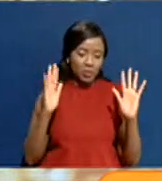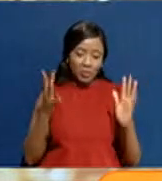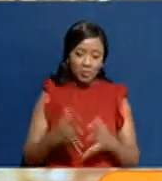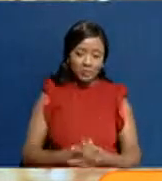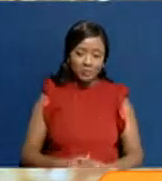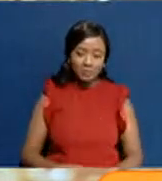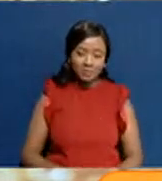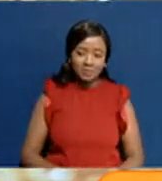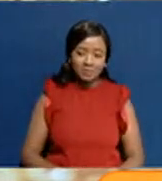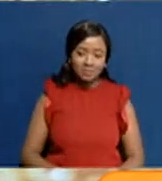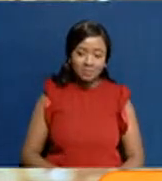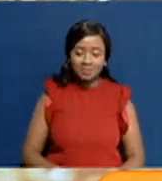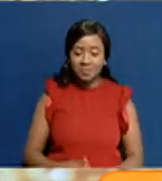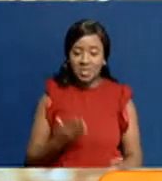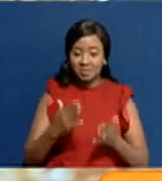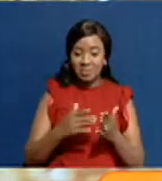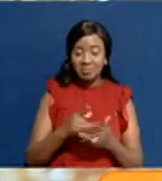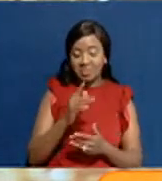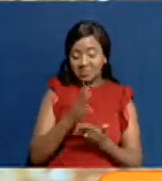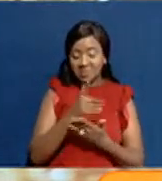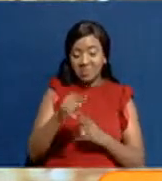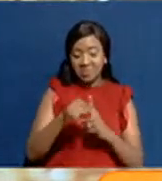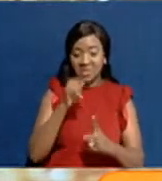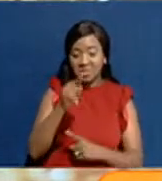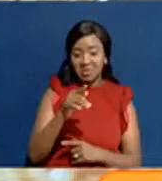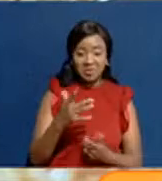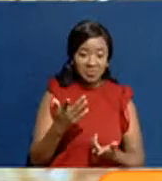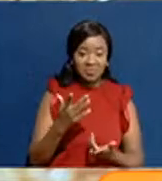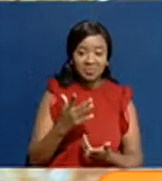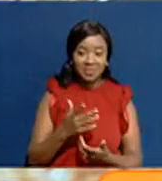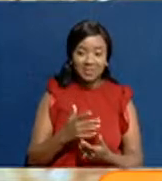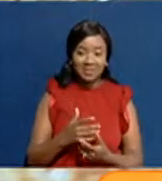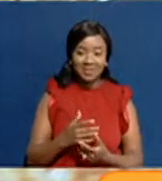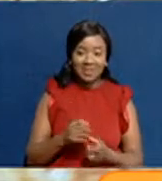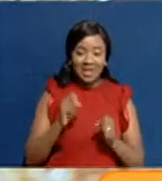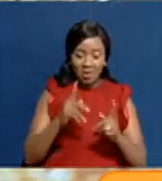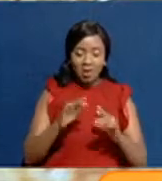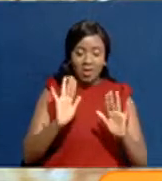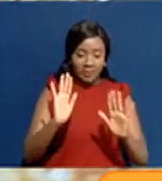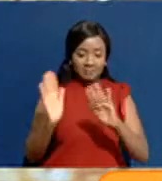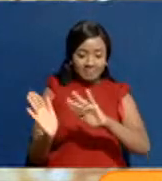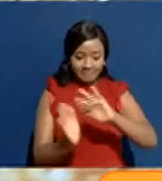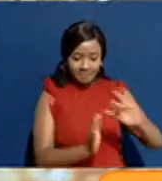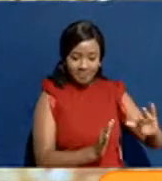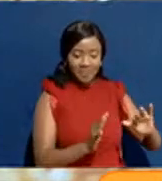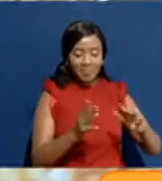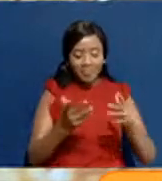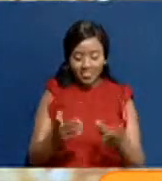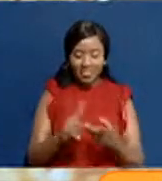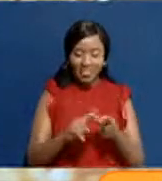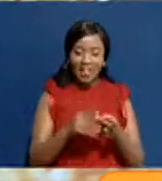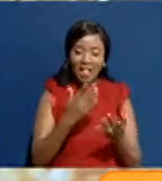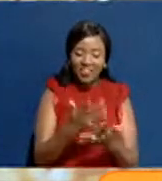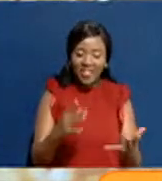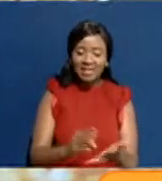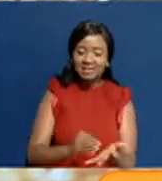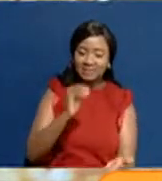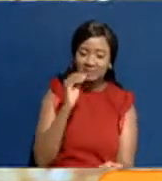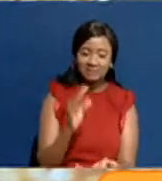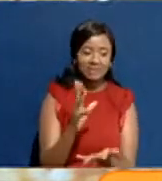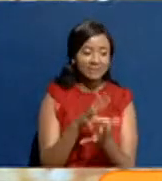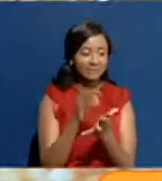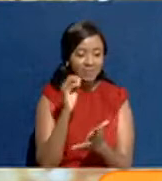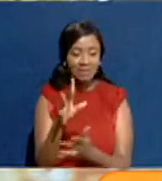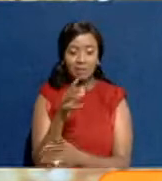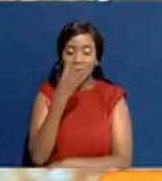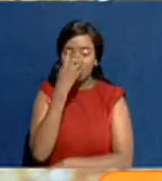actually kill you, literally. All right, so that's that. But listen, there's also the cost of living, and the president